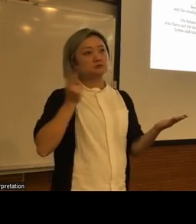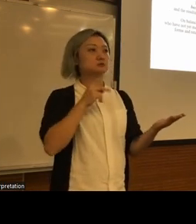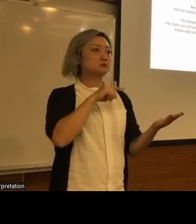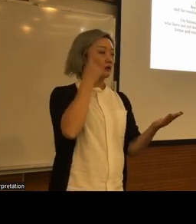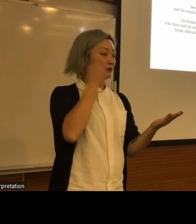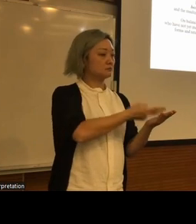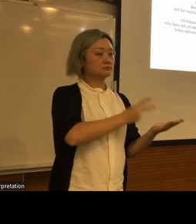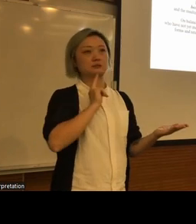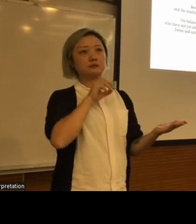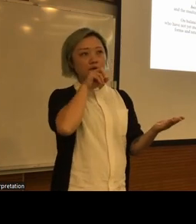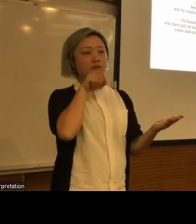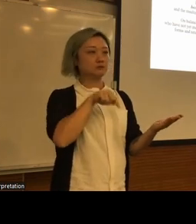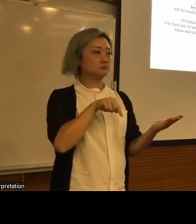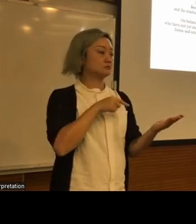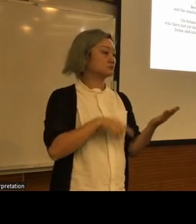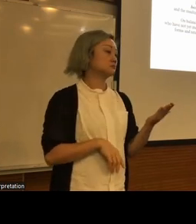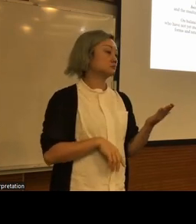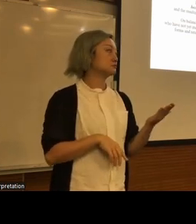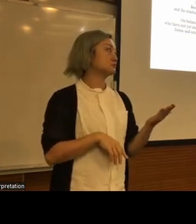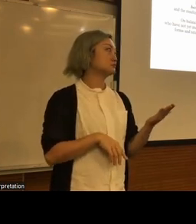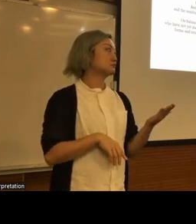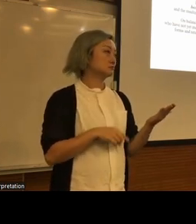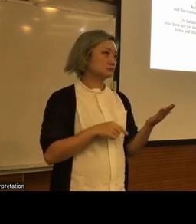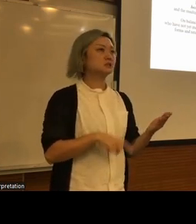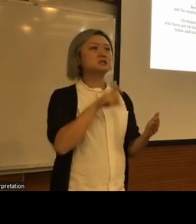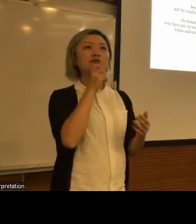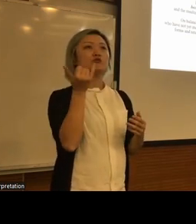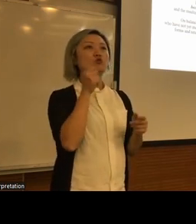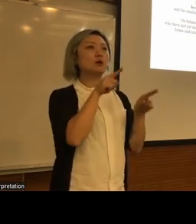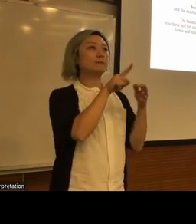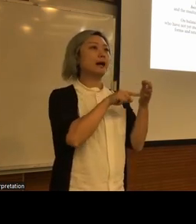interpreting because it is from